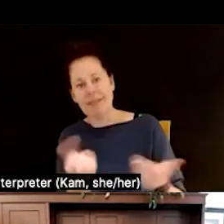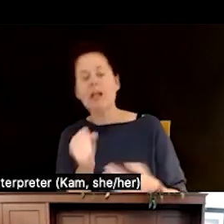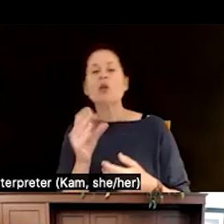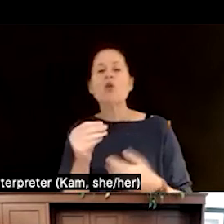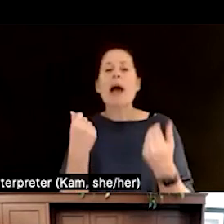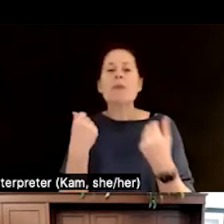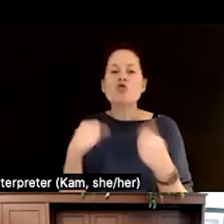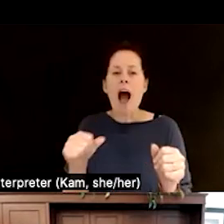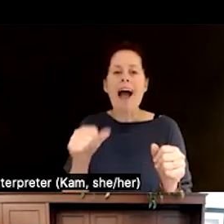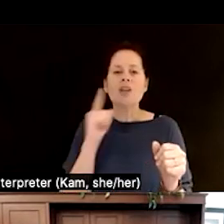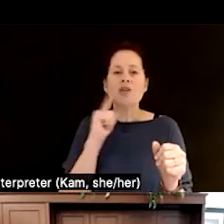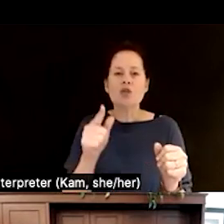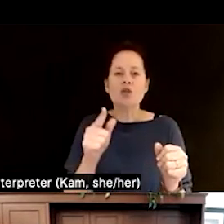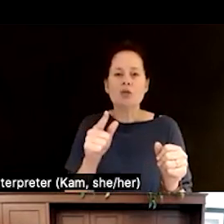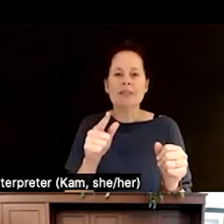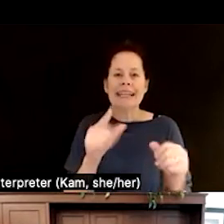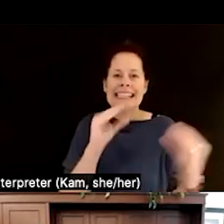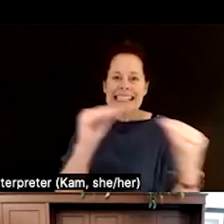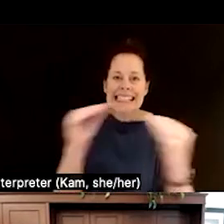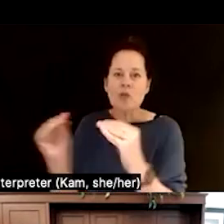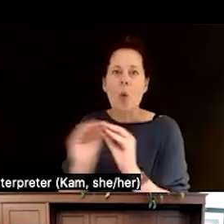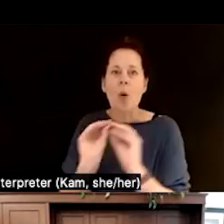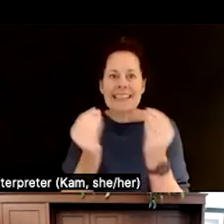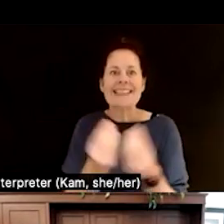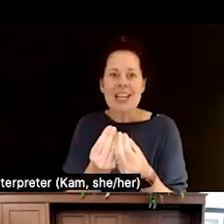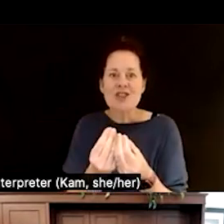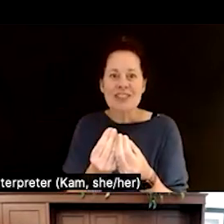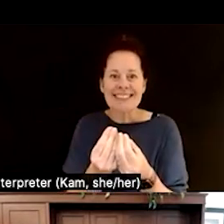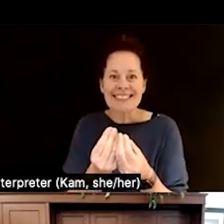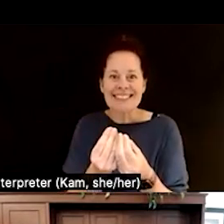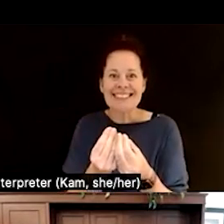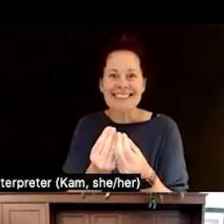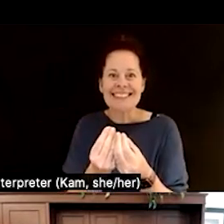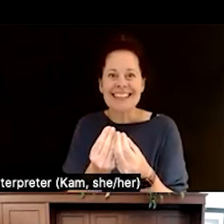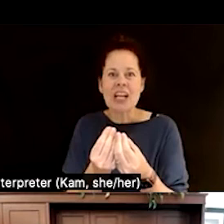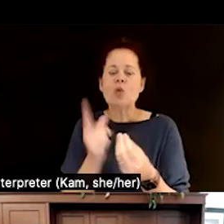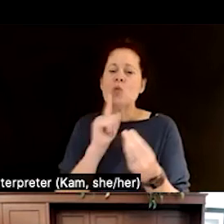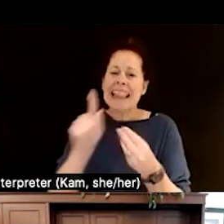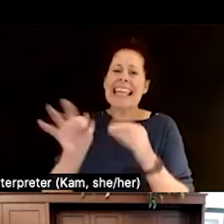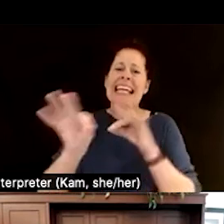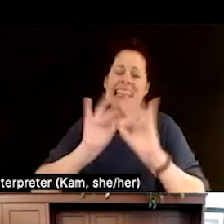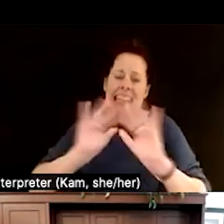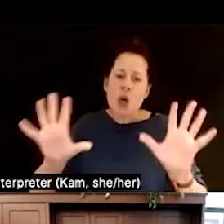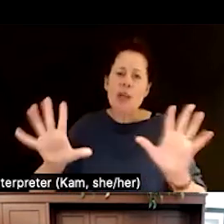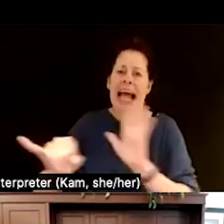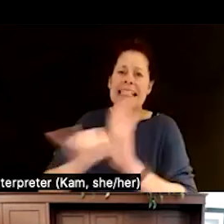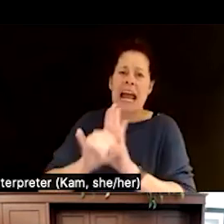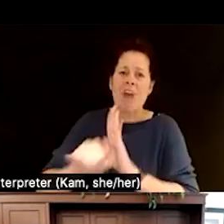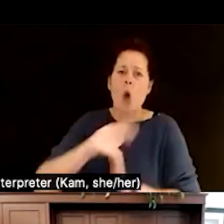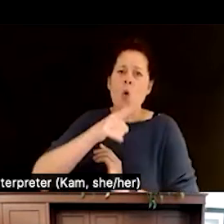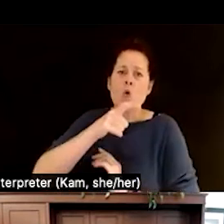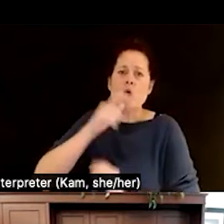to understand that they have to really spell out on their website who to go to ask